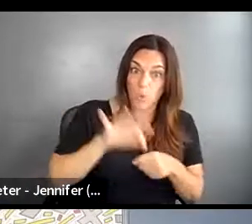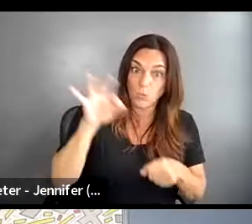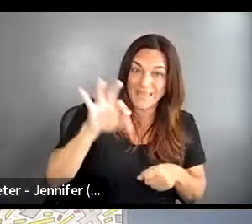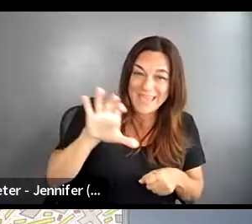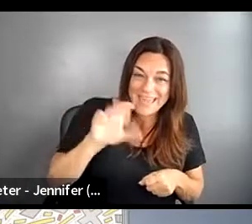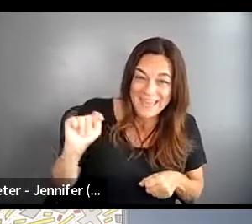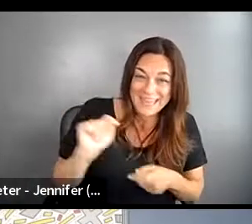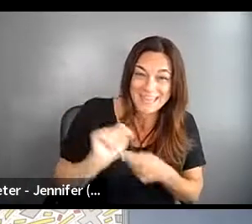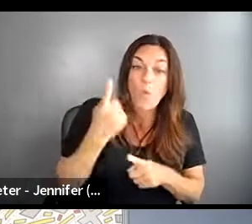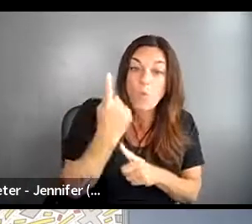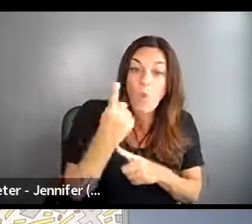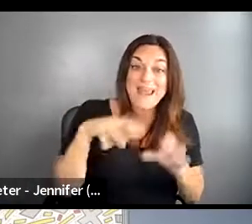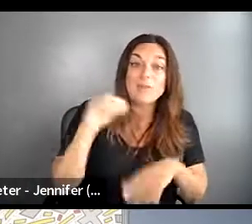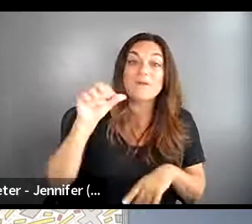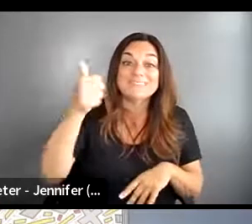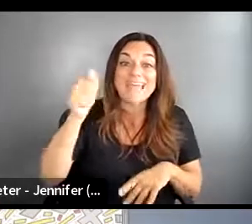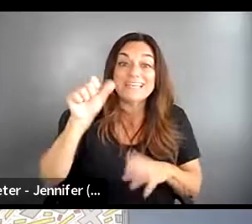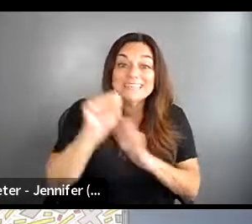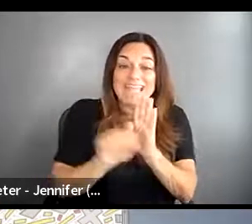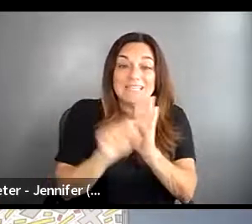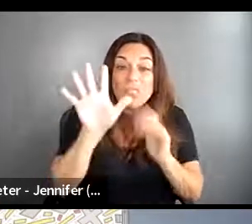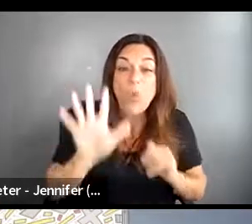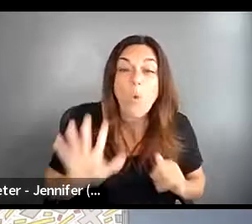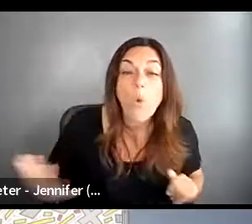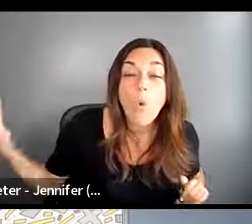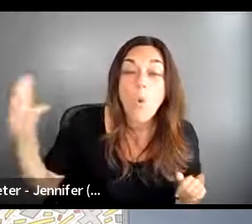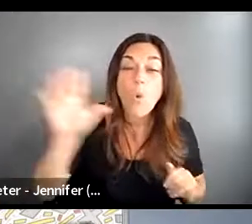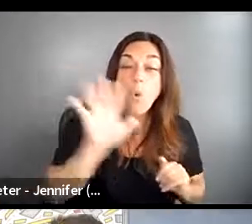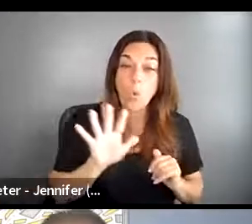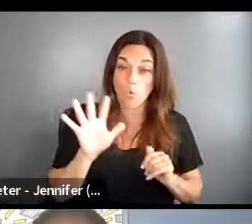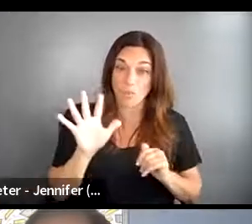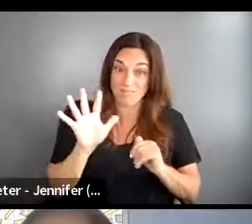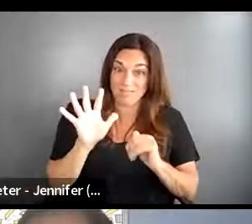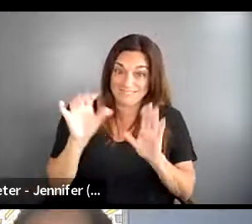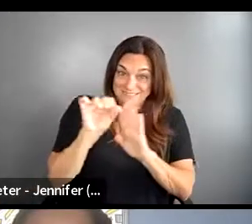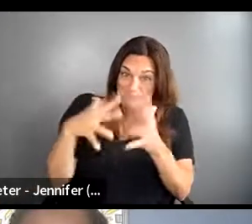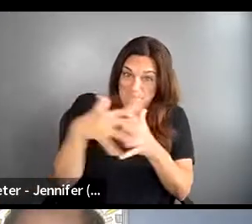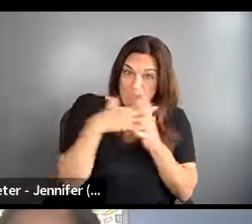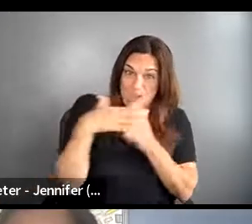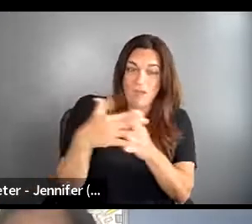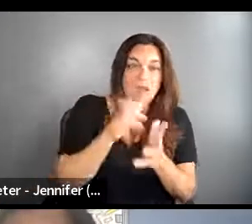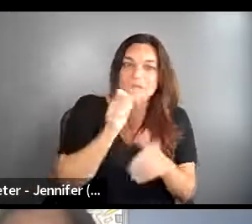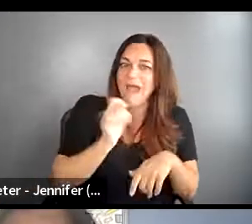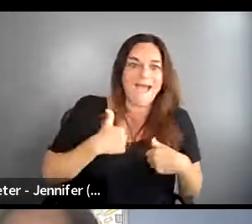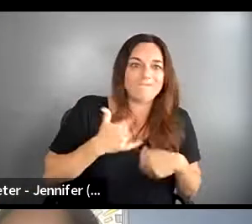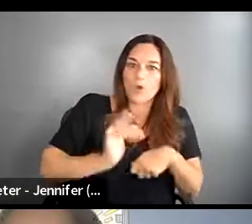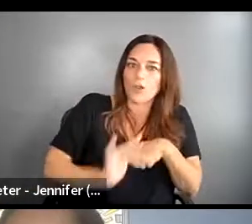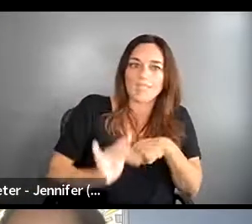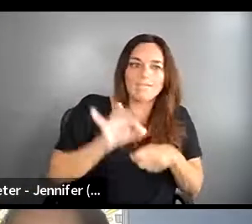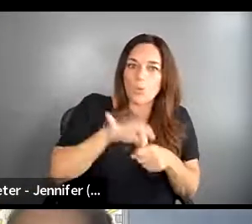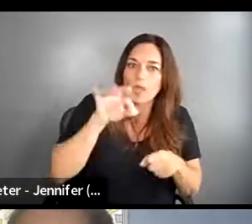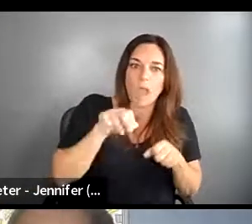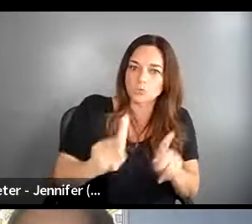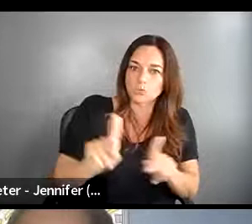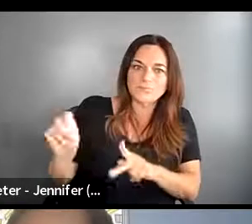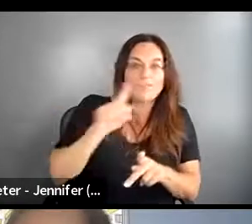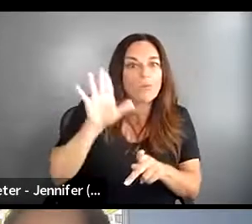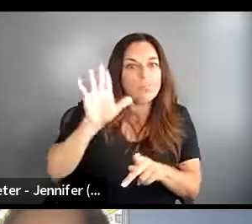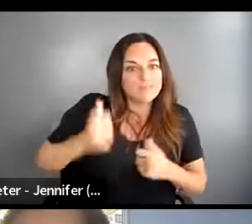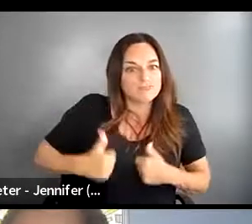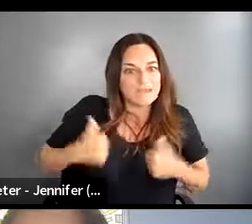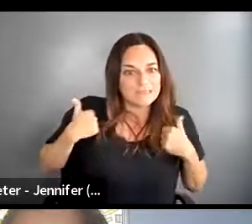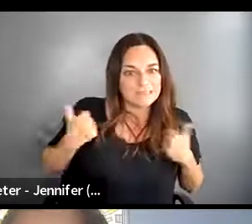one of 10 states in the whole United States that does not have early voting opportunities for its residents, and that